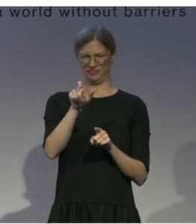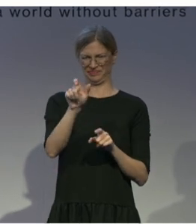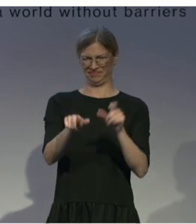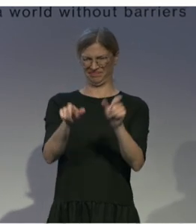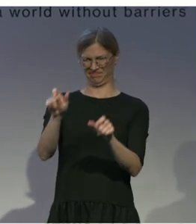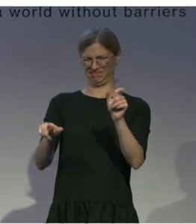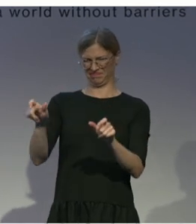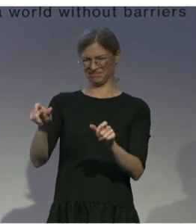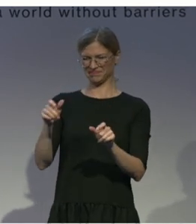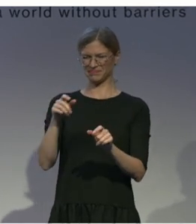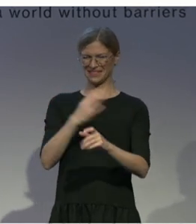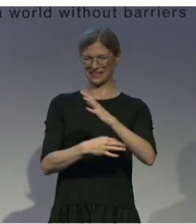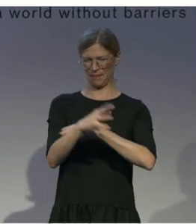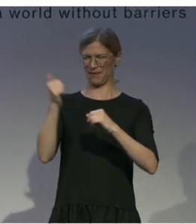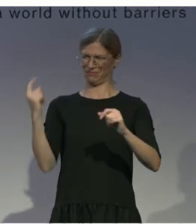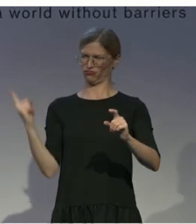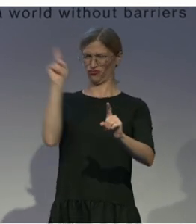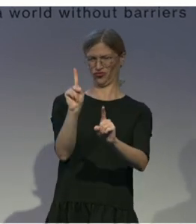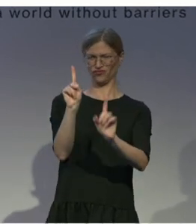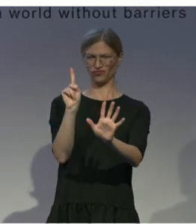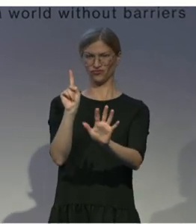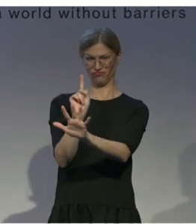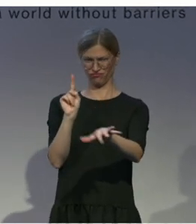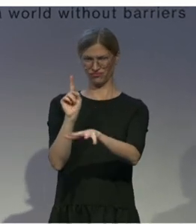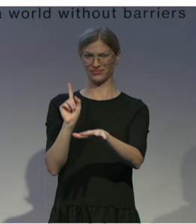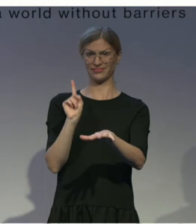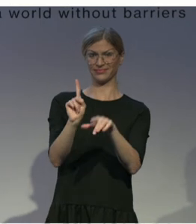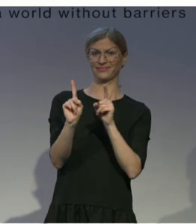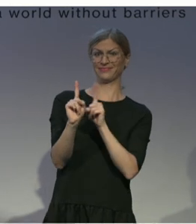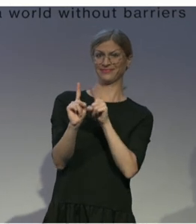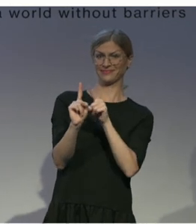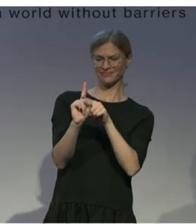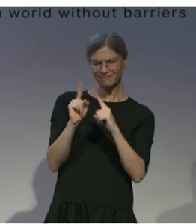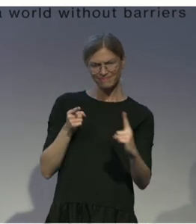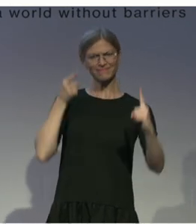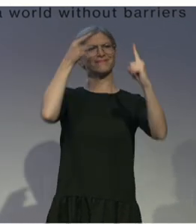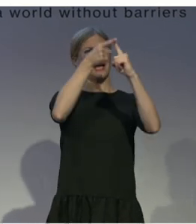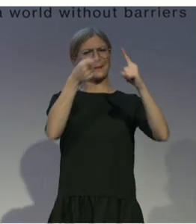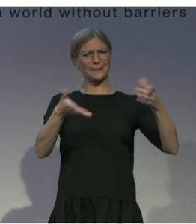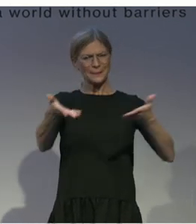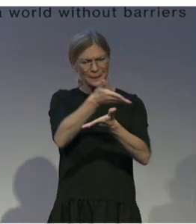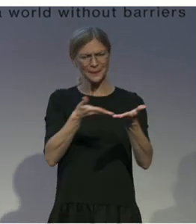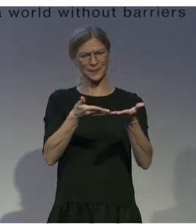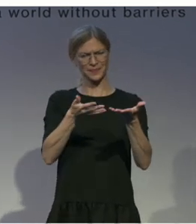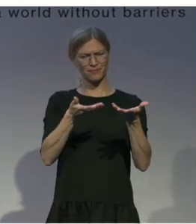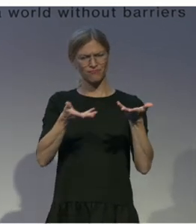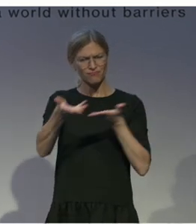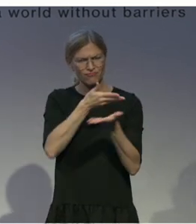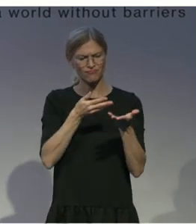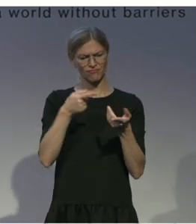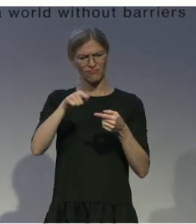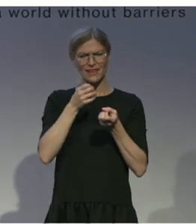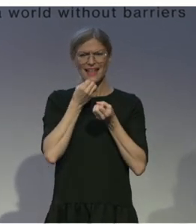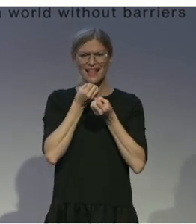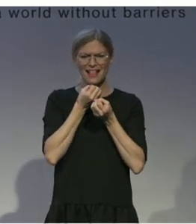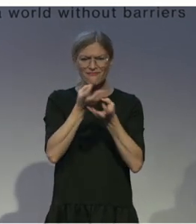disability representative, their role was to meet with and collect information from persons with disabilities in the